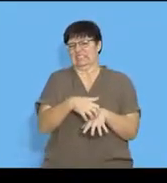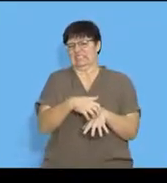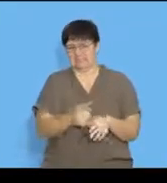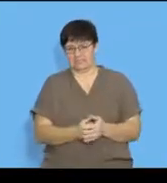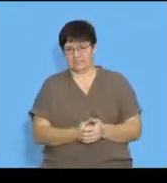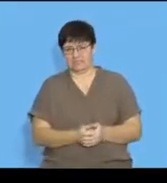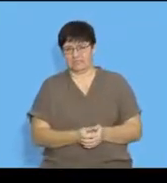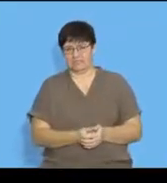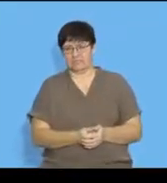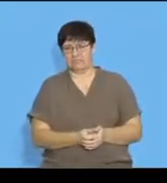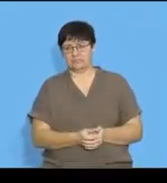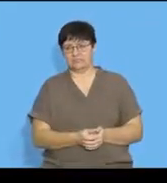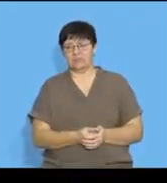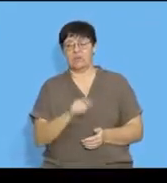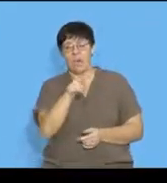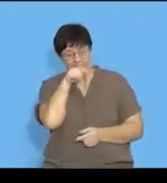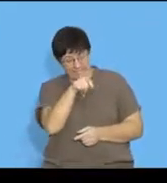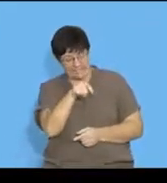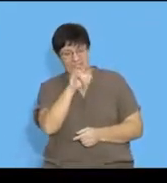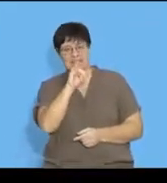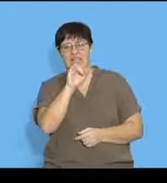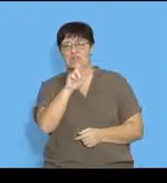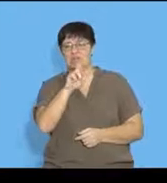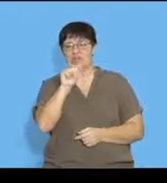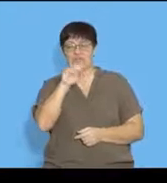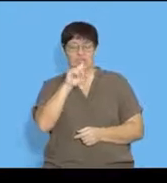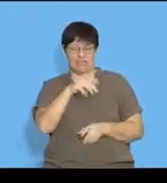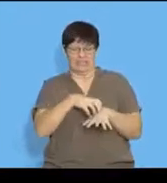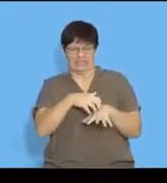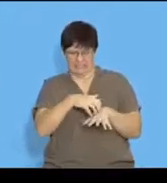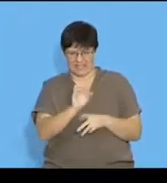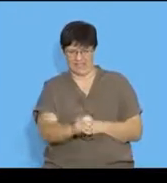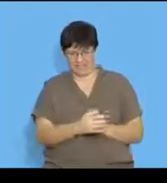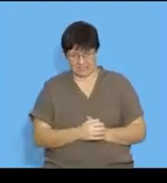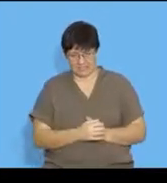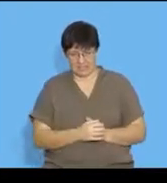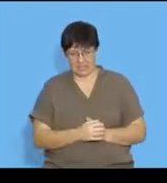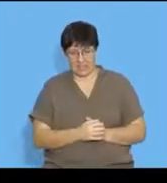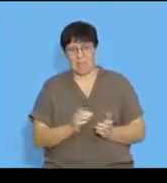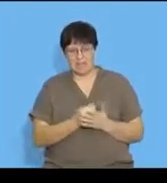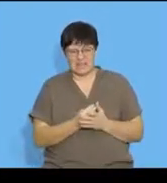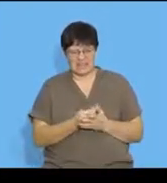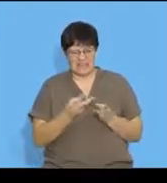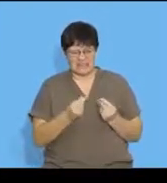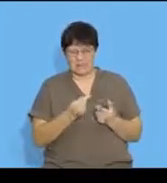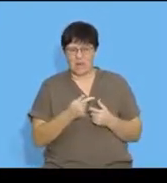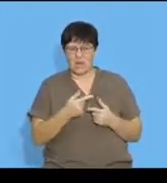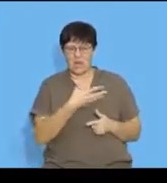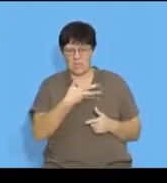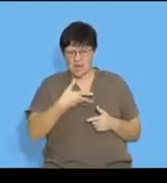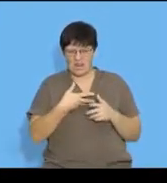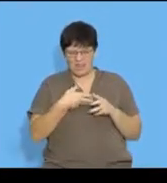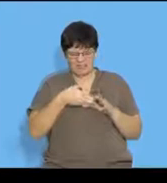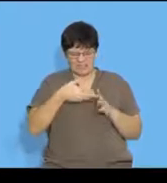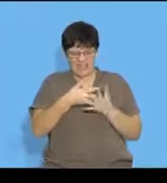word irritation because that's exactly what it does, So we have a bit of a discharge as a female, This